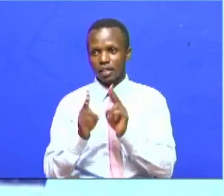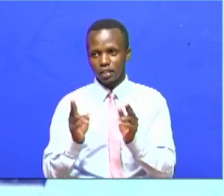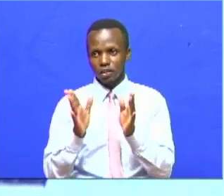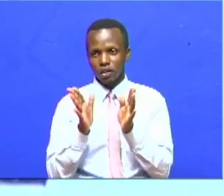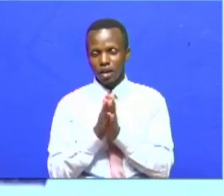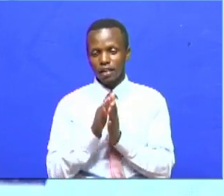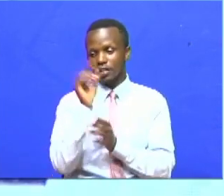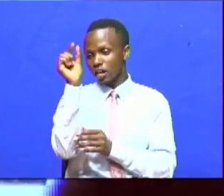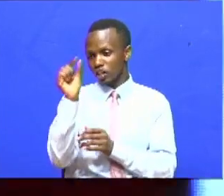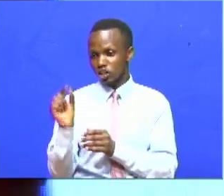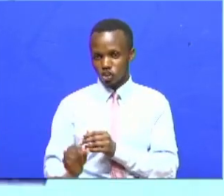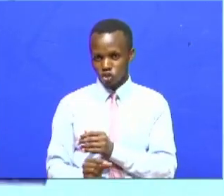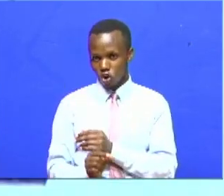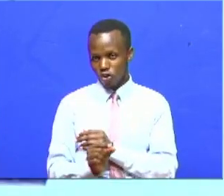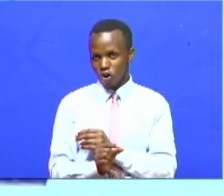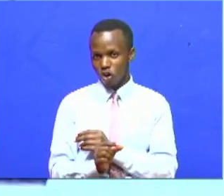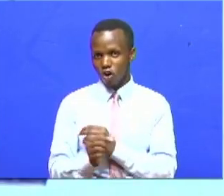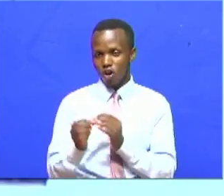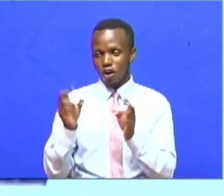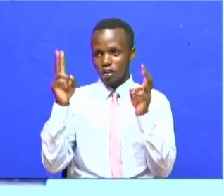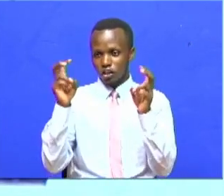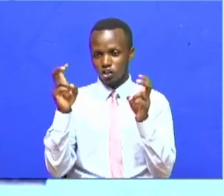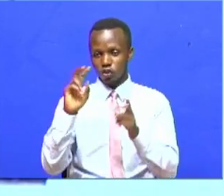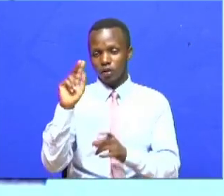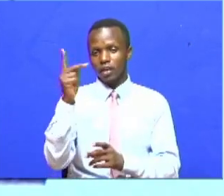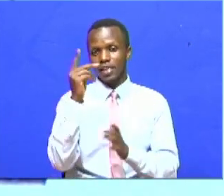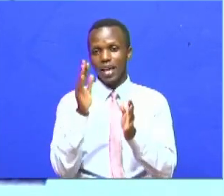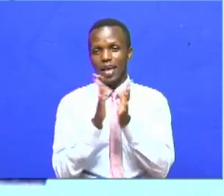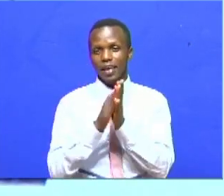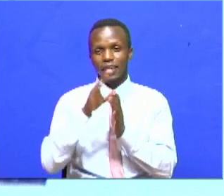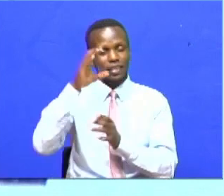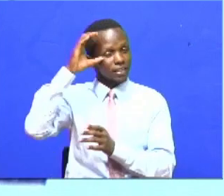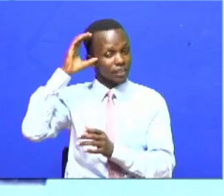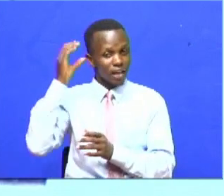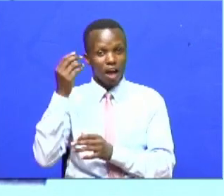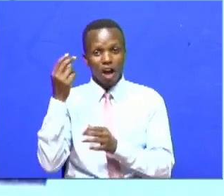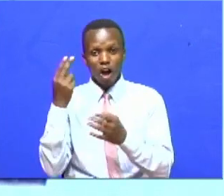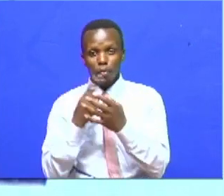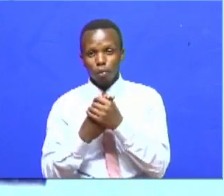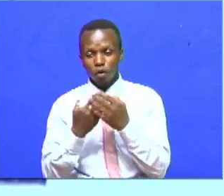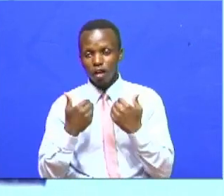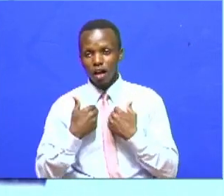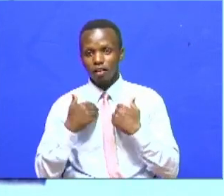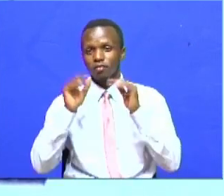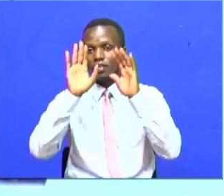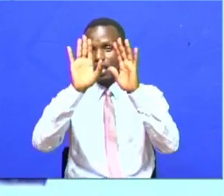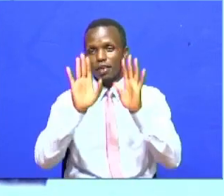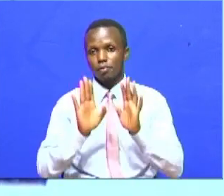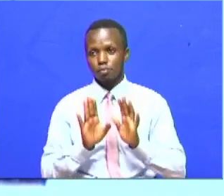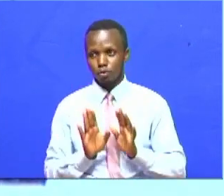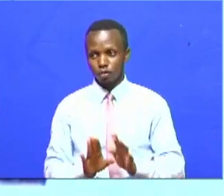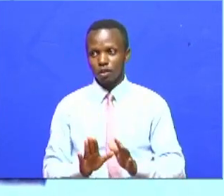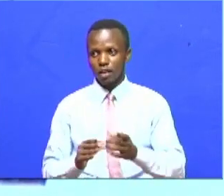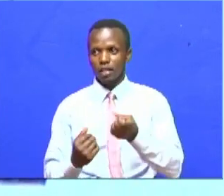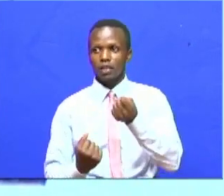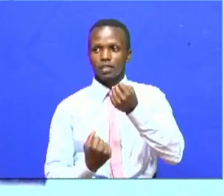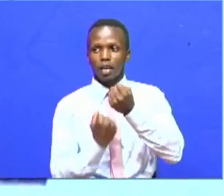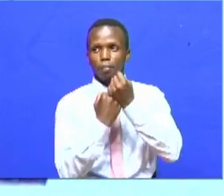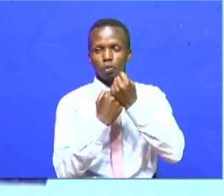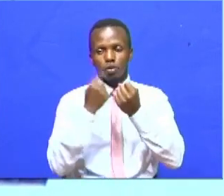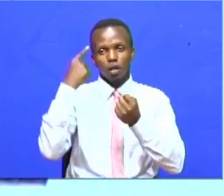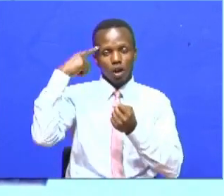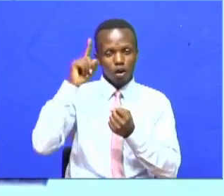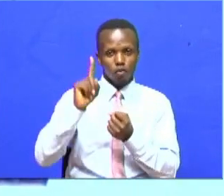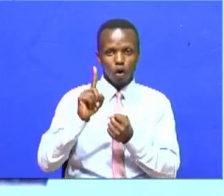issues. Kenya and China both attach great importance to upholding the purposes